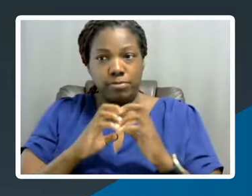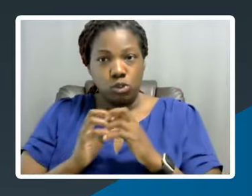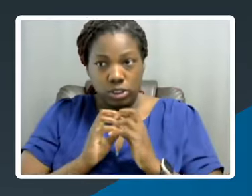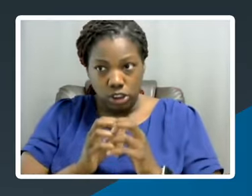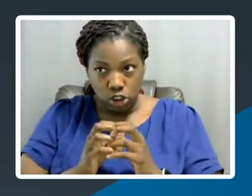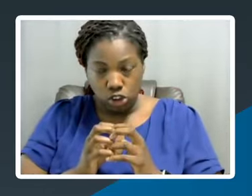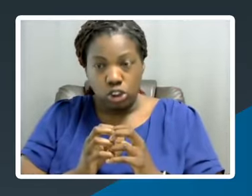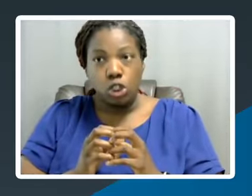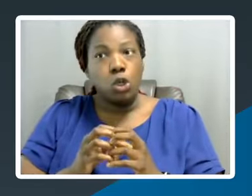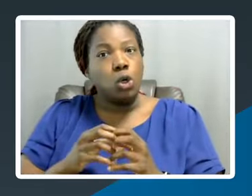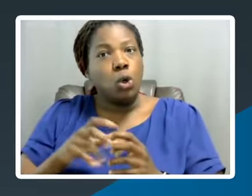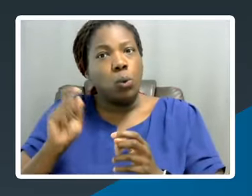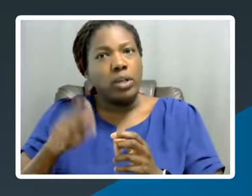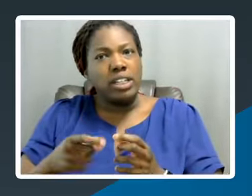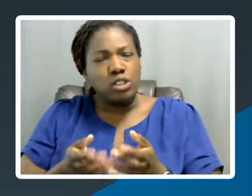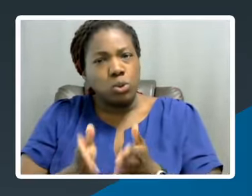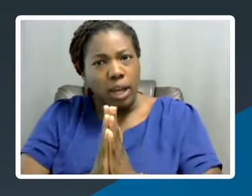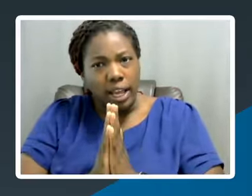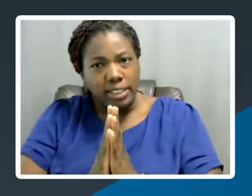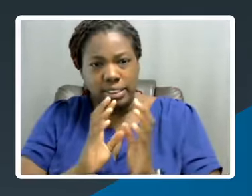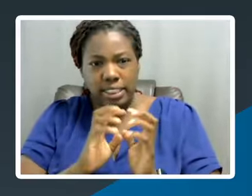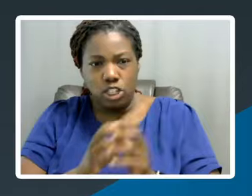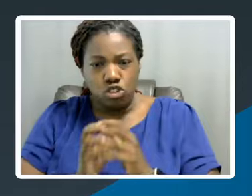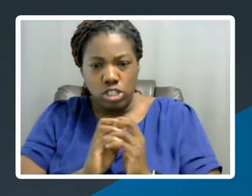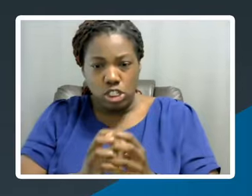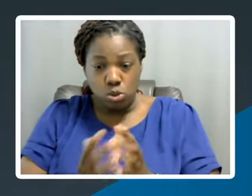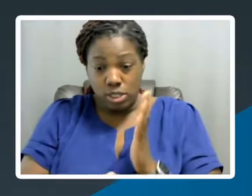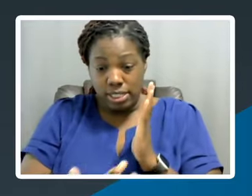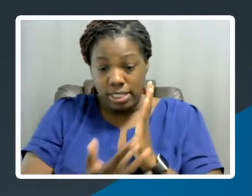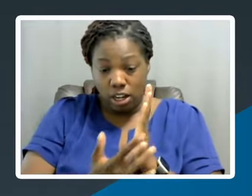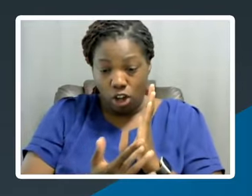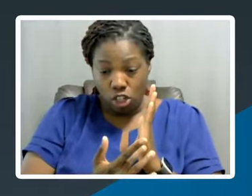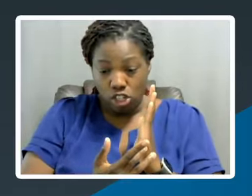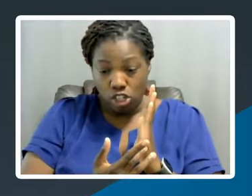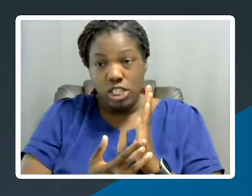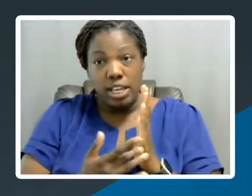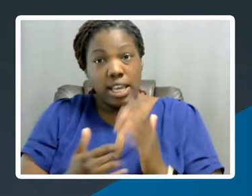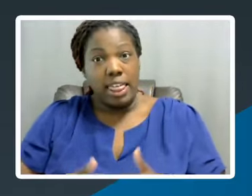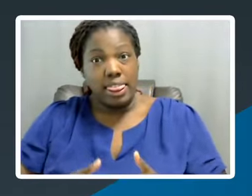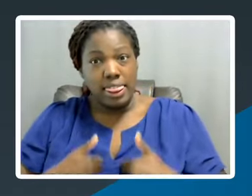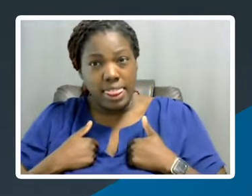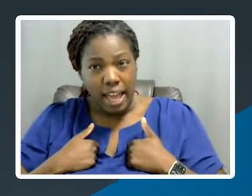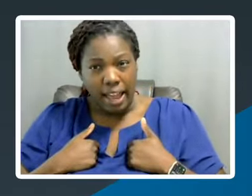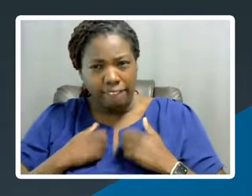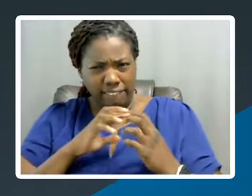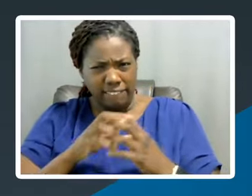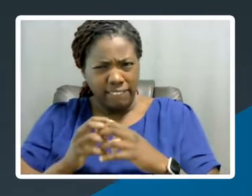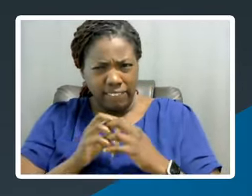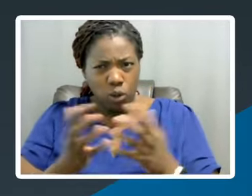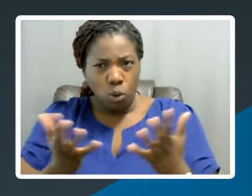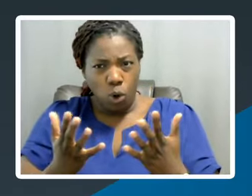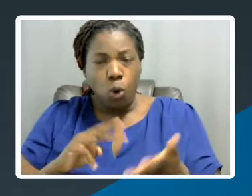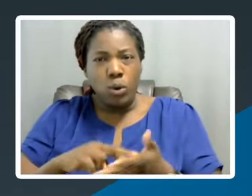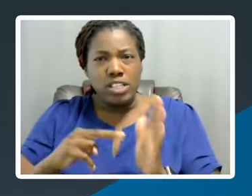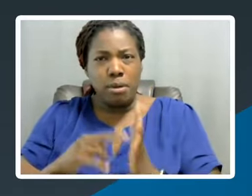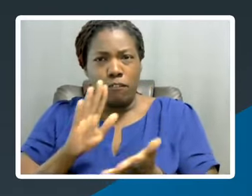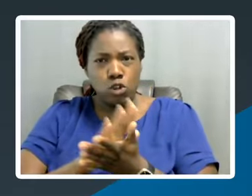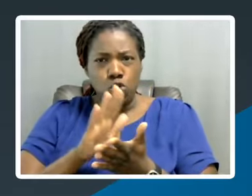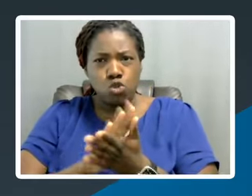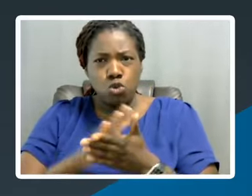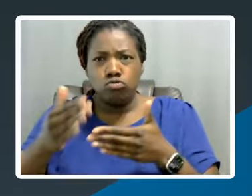need to ask, what is this intersection between technology and our life, right? What does it mean for the future of school? When I worked for